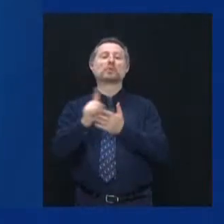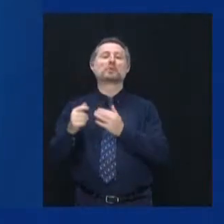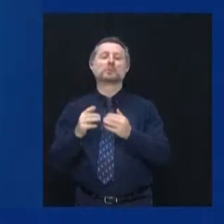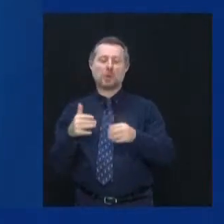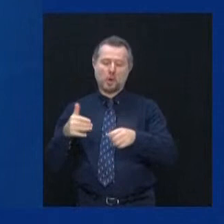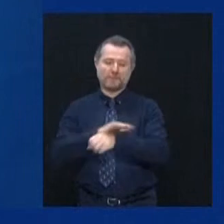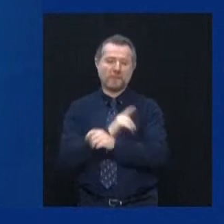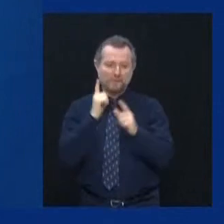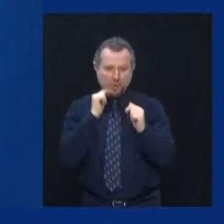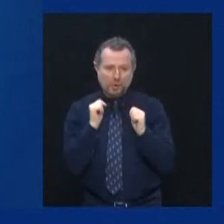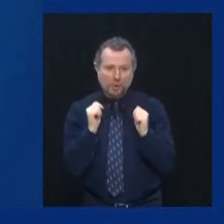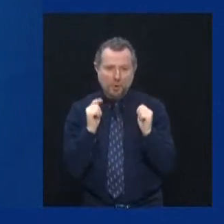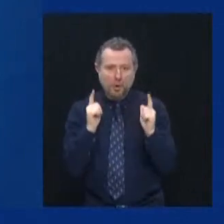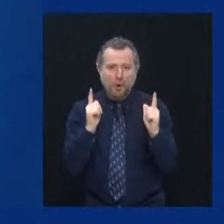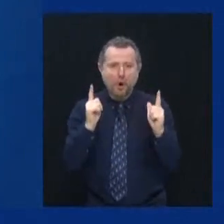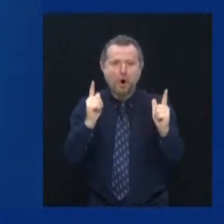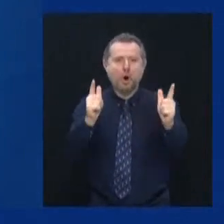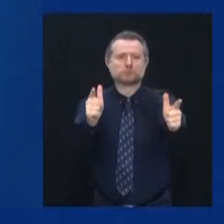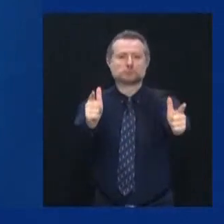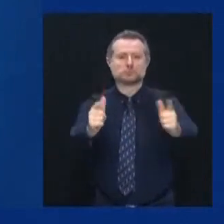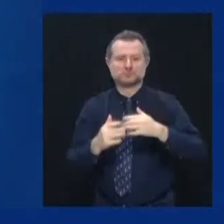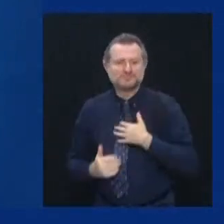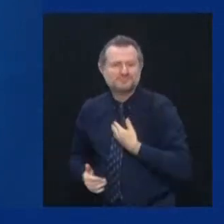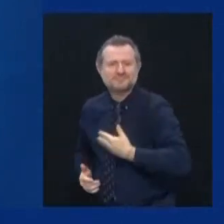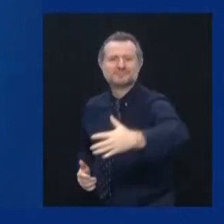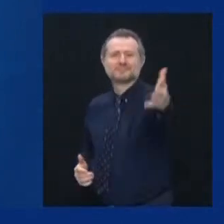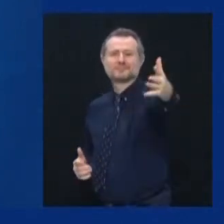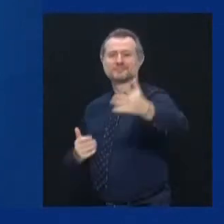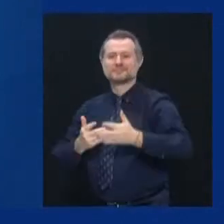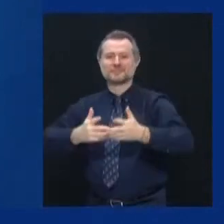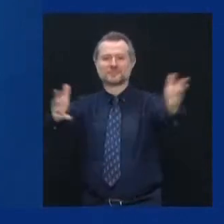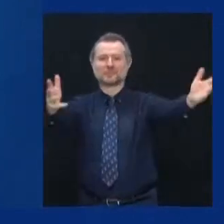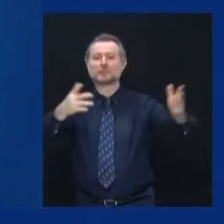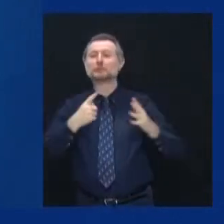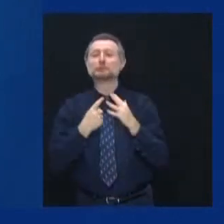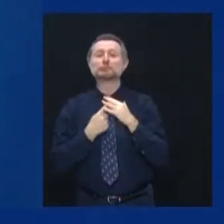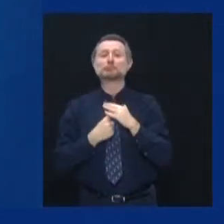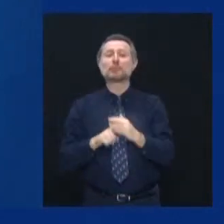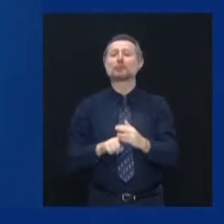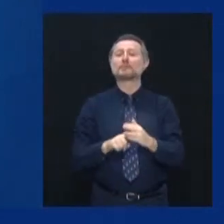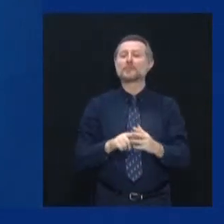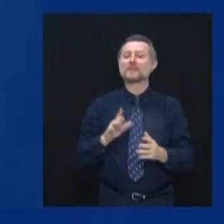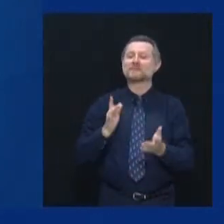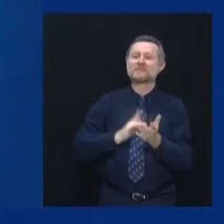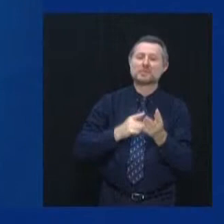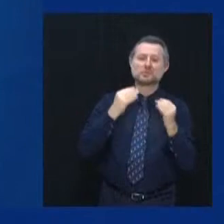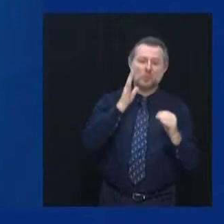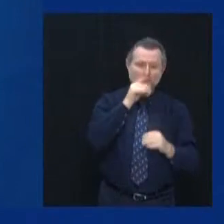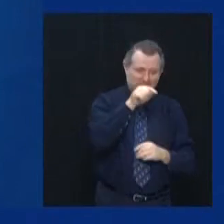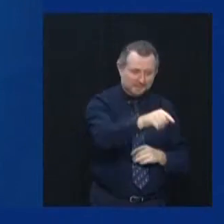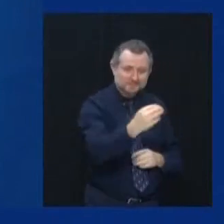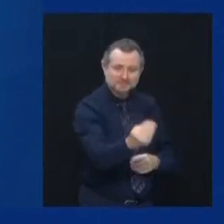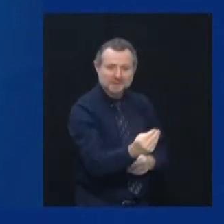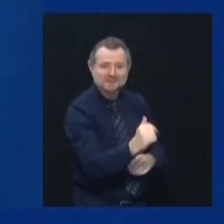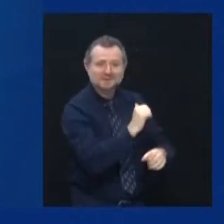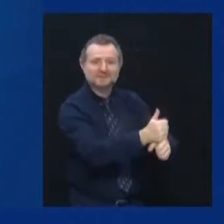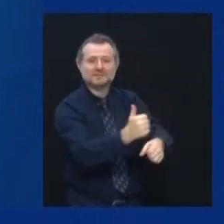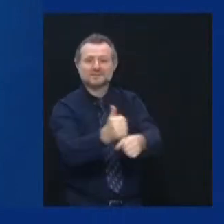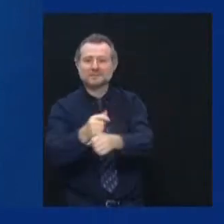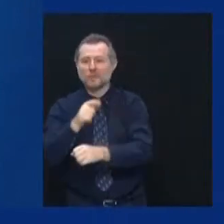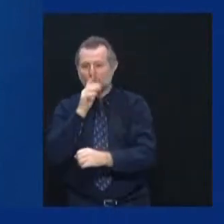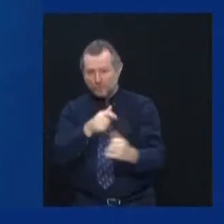75-year-old people done. We'll start to identify pharmacies next Monday. You'll call the